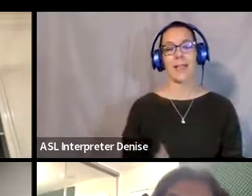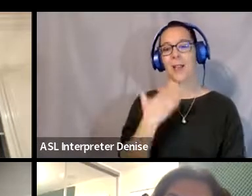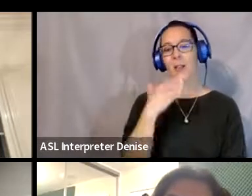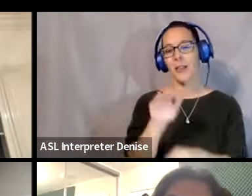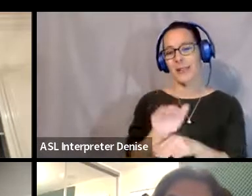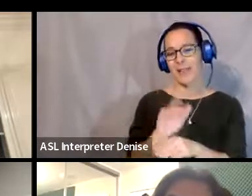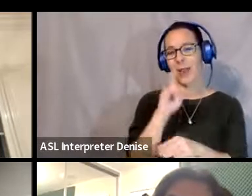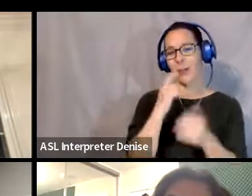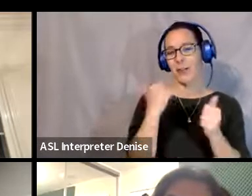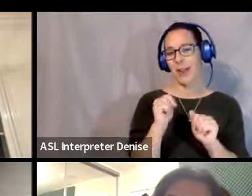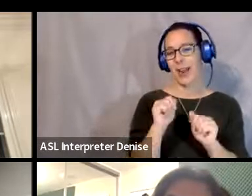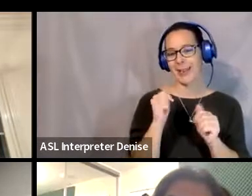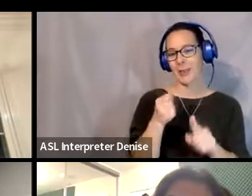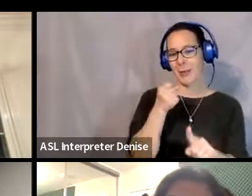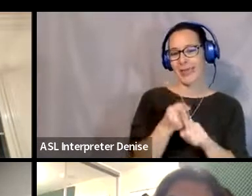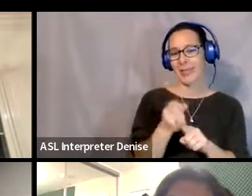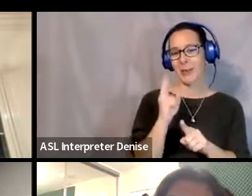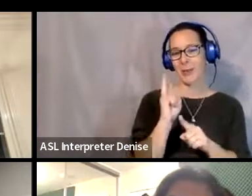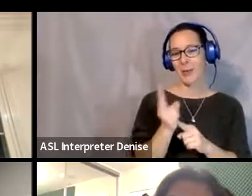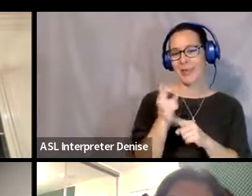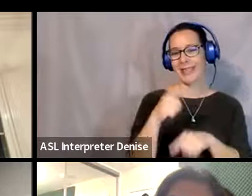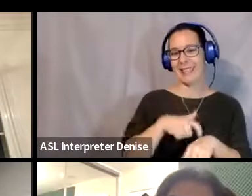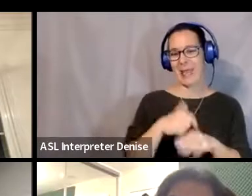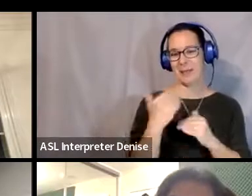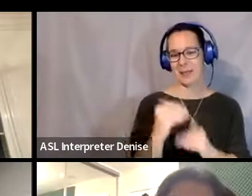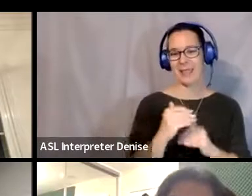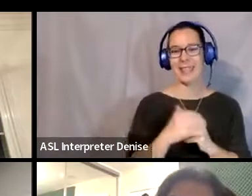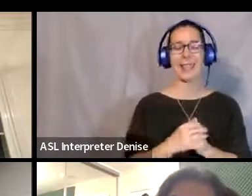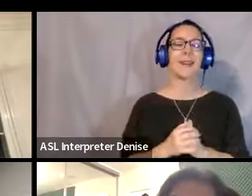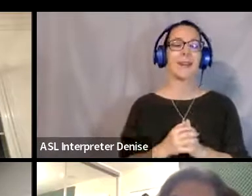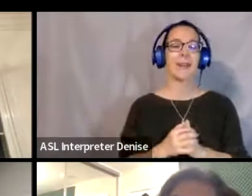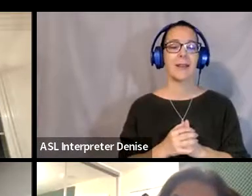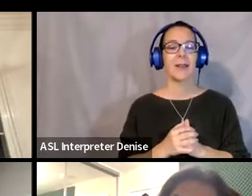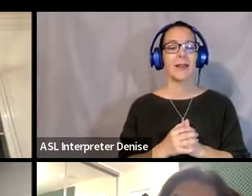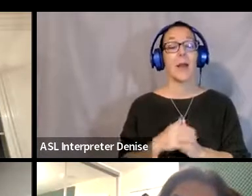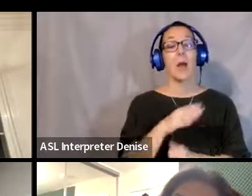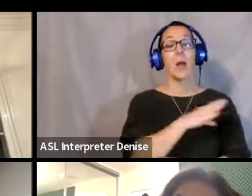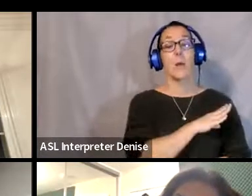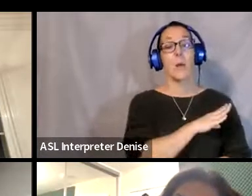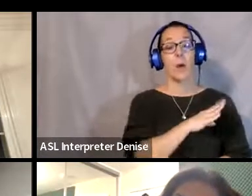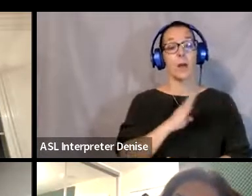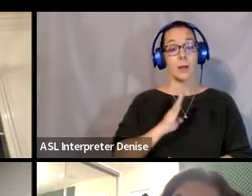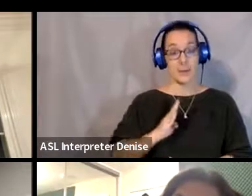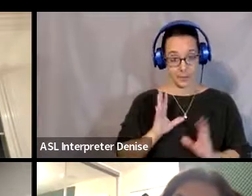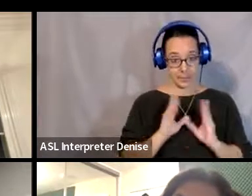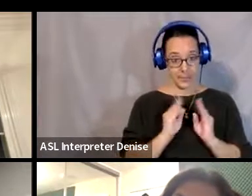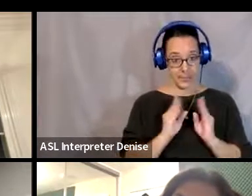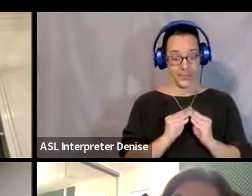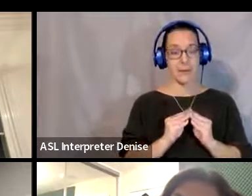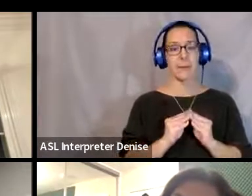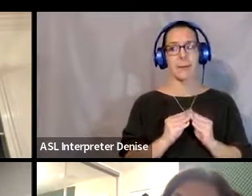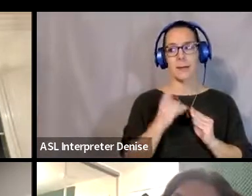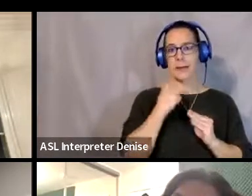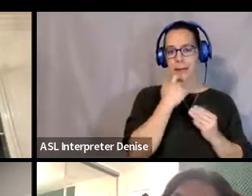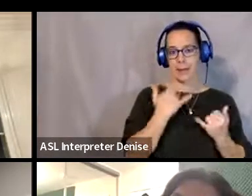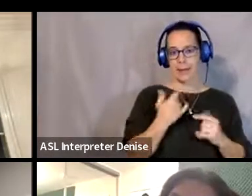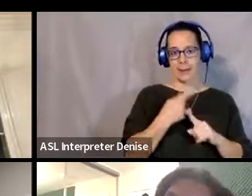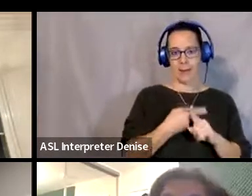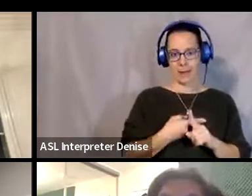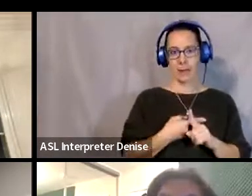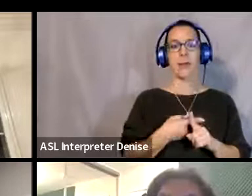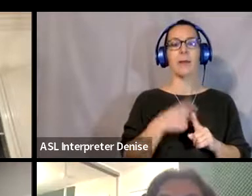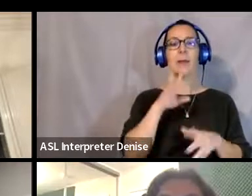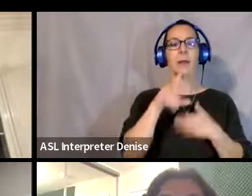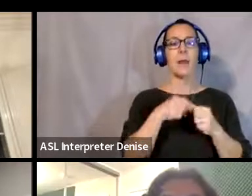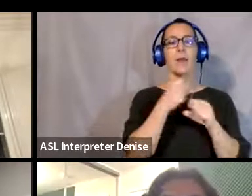get within the 2-minute time limit for my first question. So at the Board of Trustee meeting this month, they talked about the